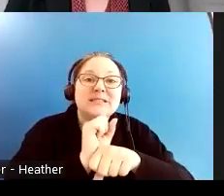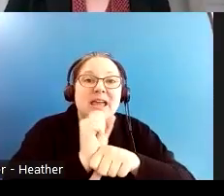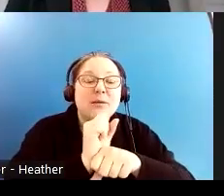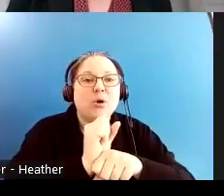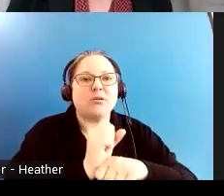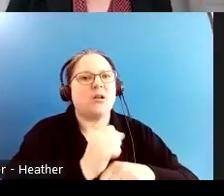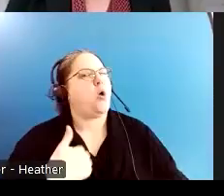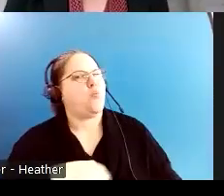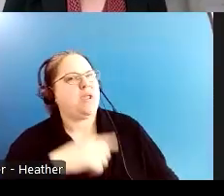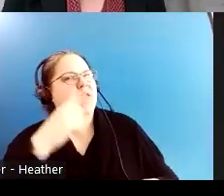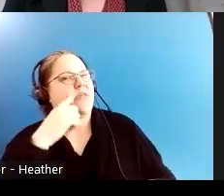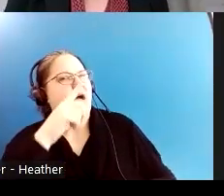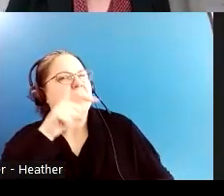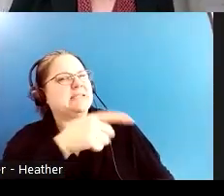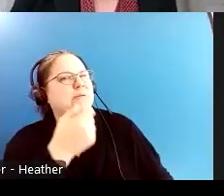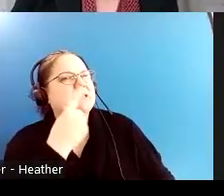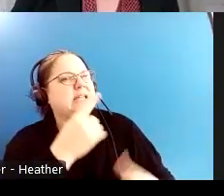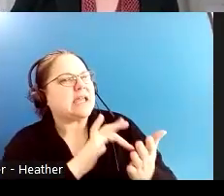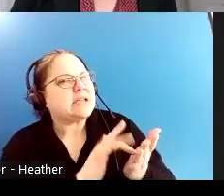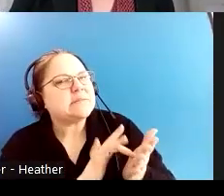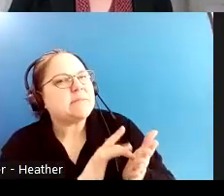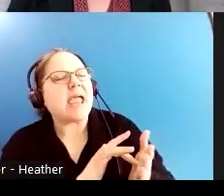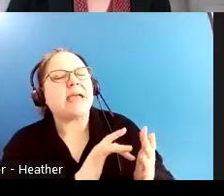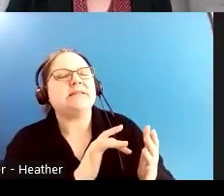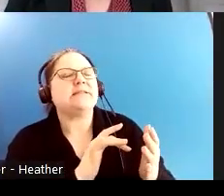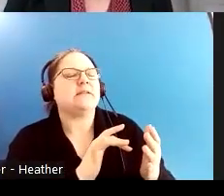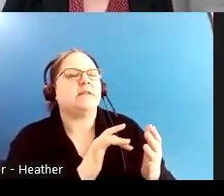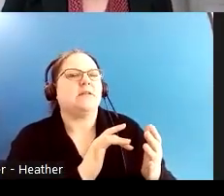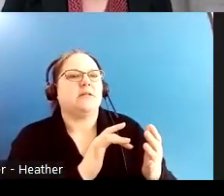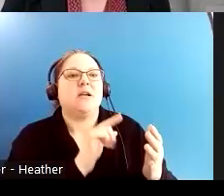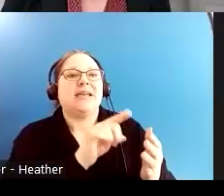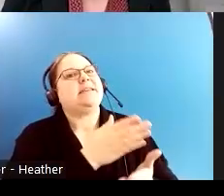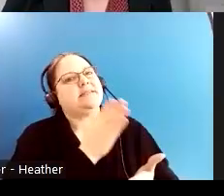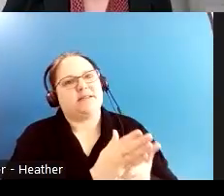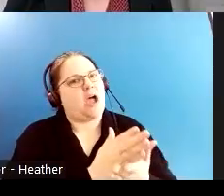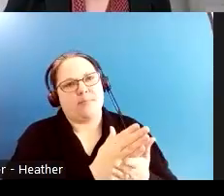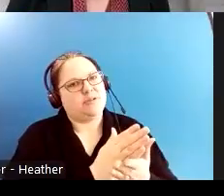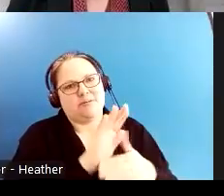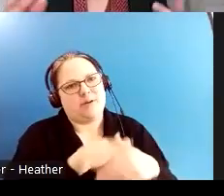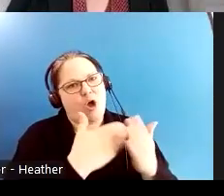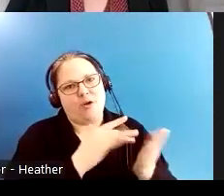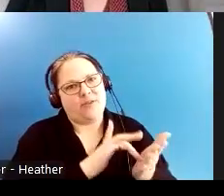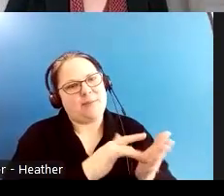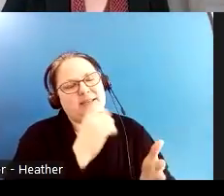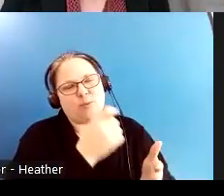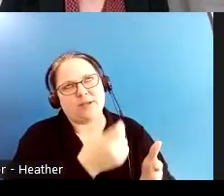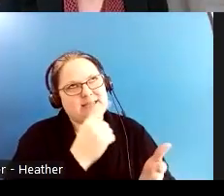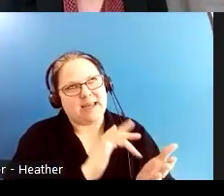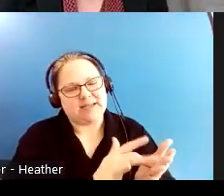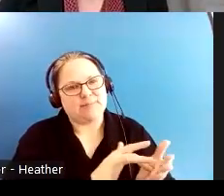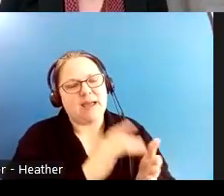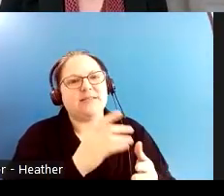was because maybe he's taking all his meds, and that's great. He had actually stopped all his meds. He wasn't taking them anyway, even though he had been